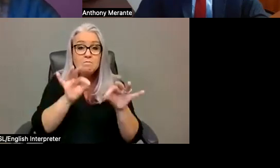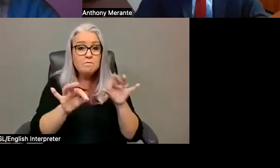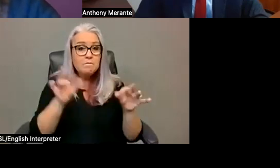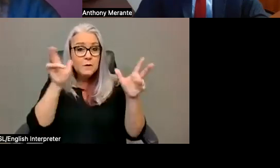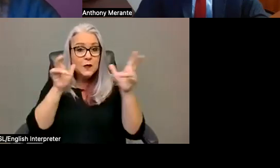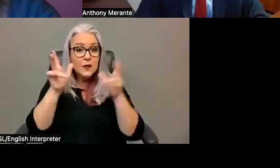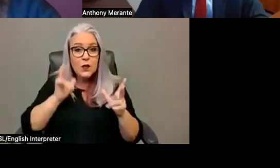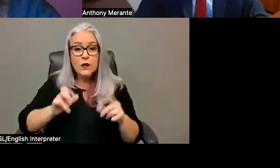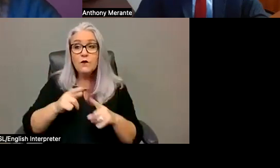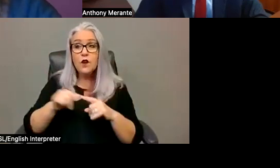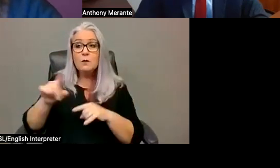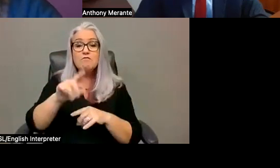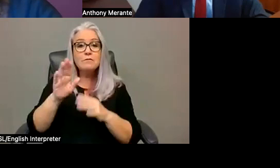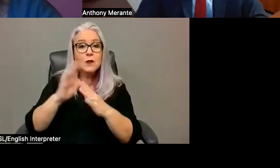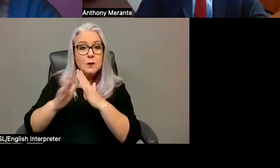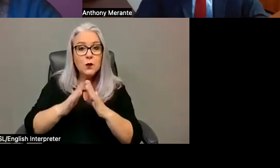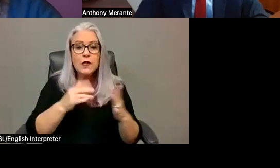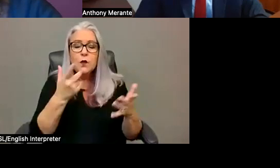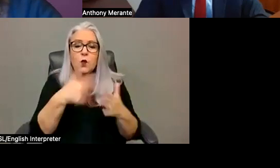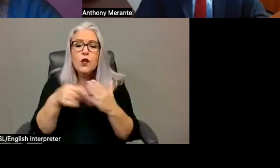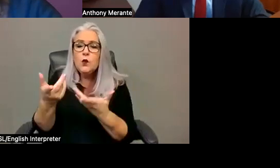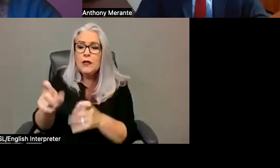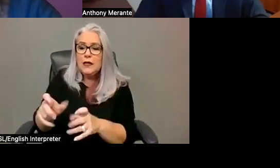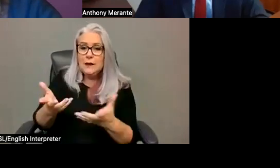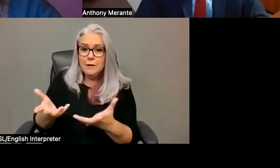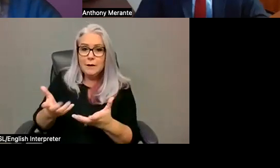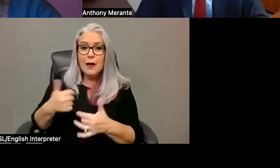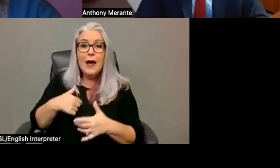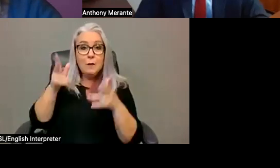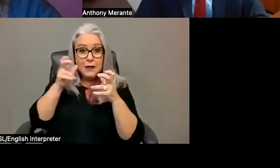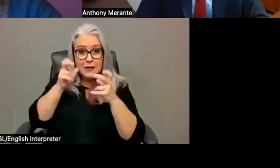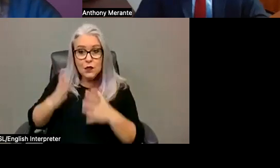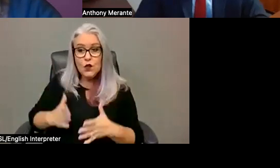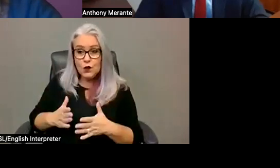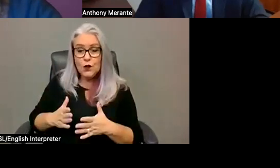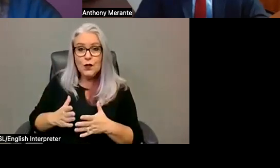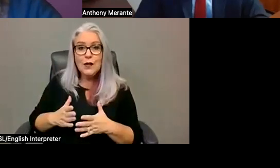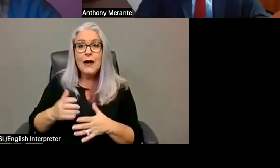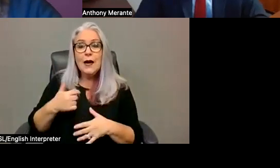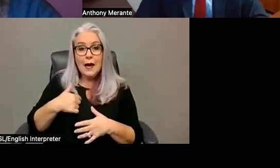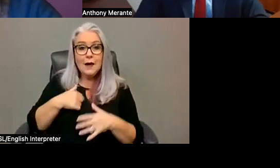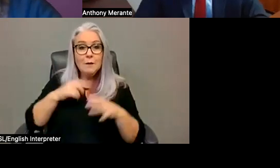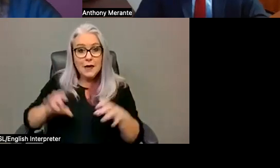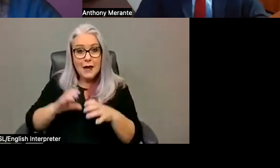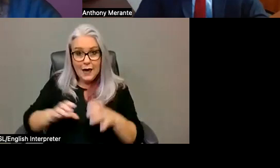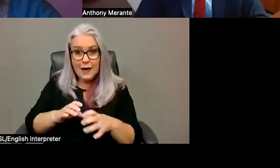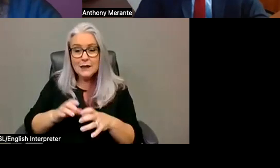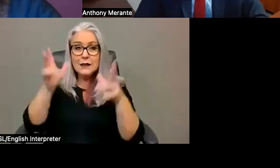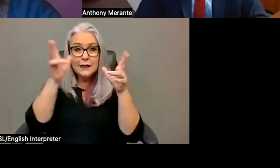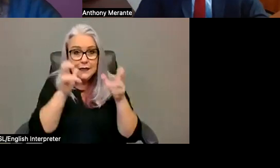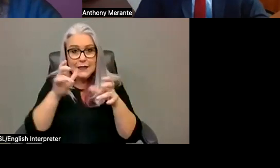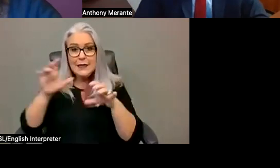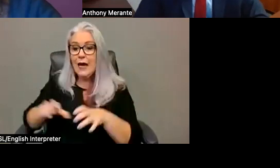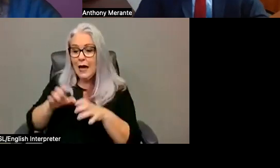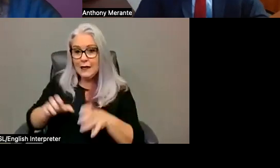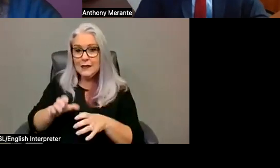from the advisory boards, what exactly do they need? Because I'm a listener. I'm a listener, and I act. That's how I